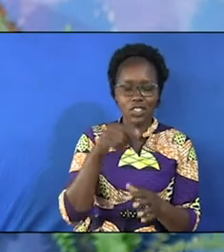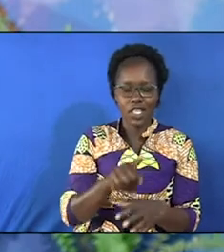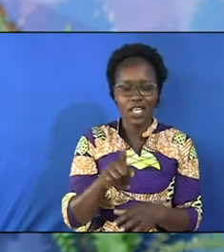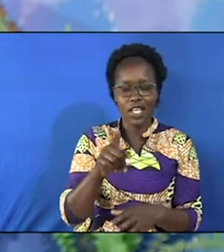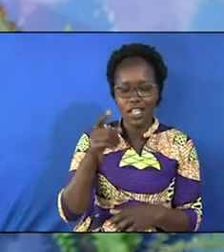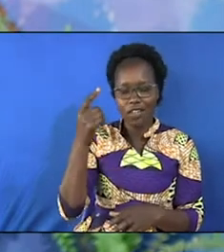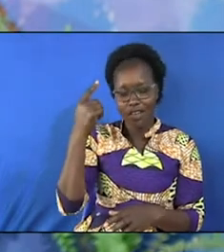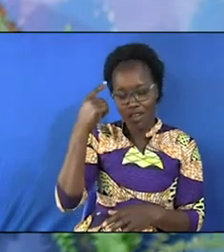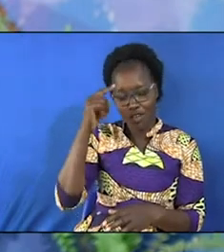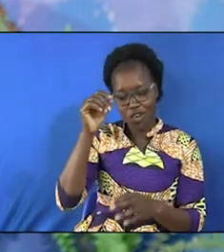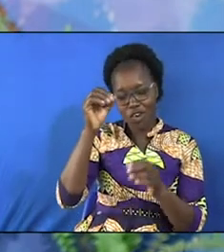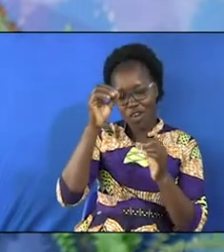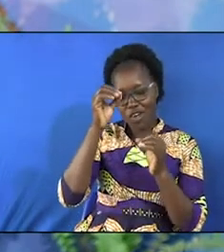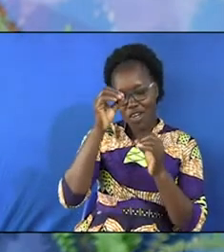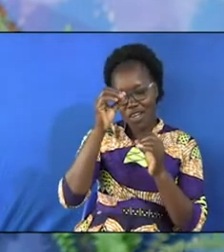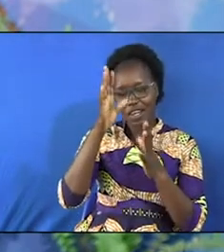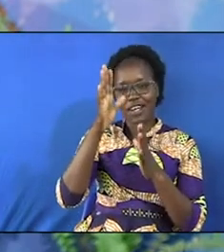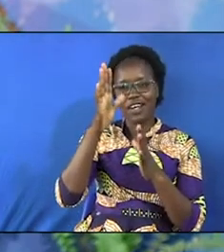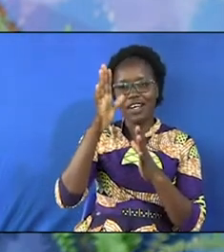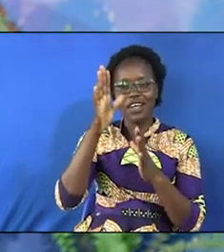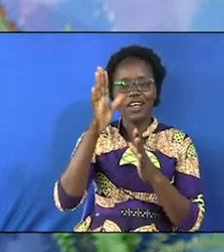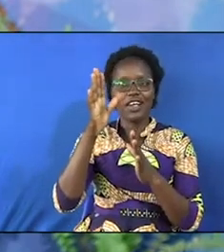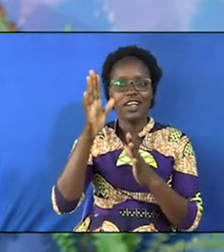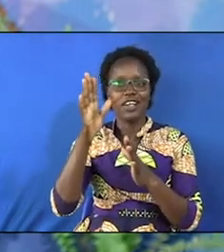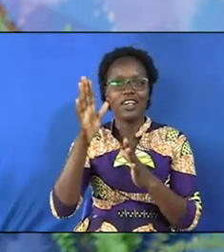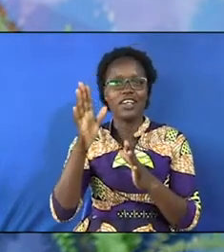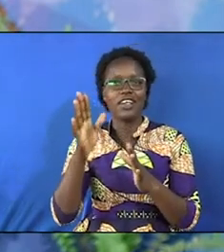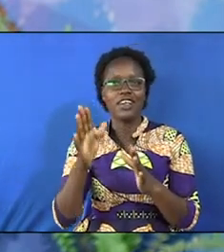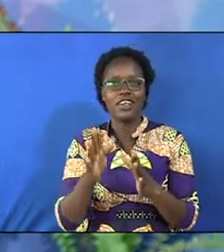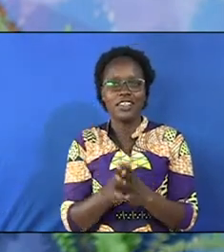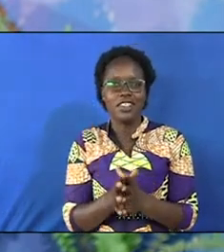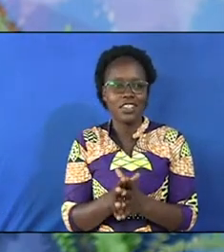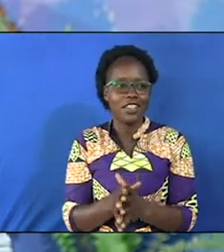risk yourself for God.